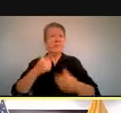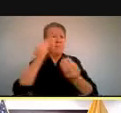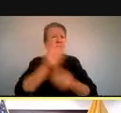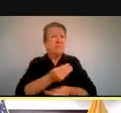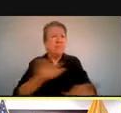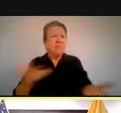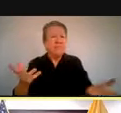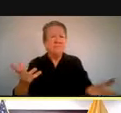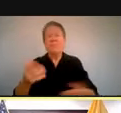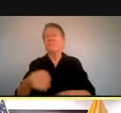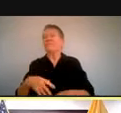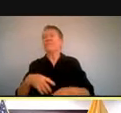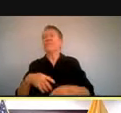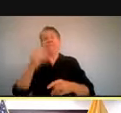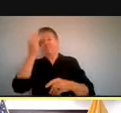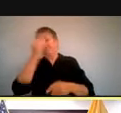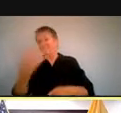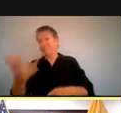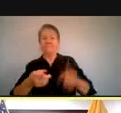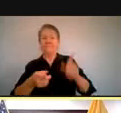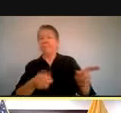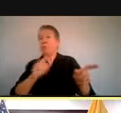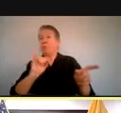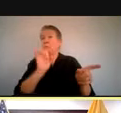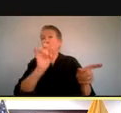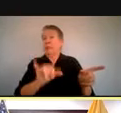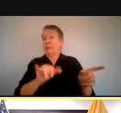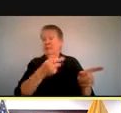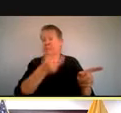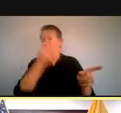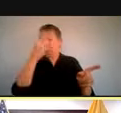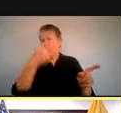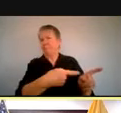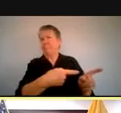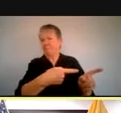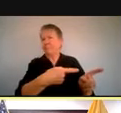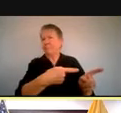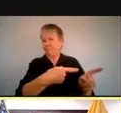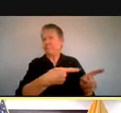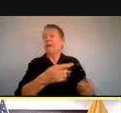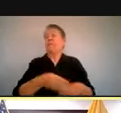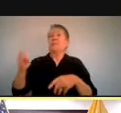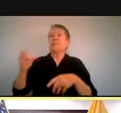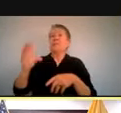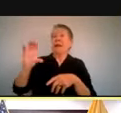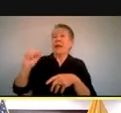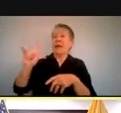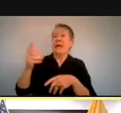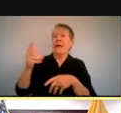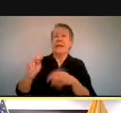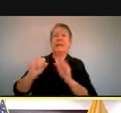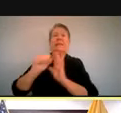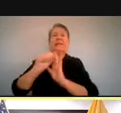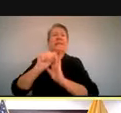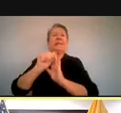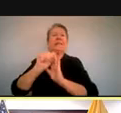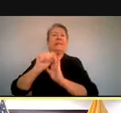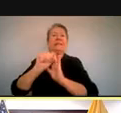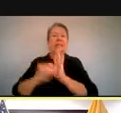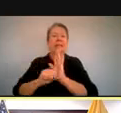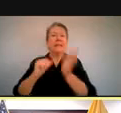the Commissioner of the Department of Health, Judy Persicelli, the state's epidemiologist, another very familiar face, Dr.